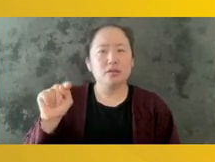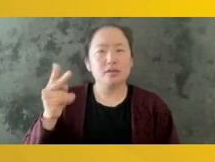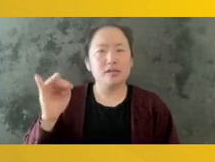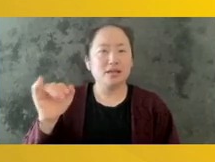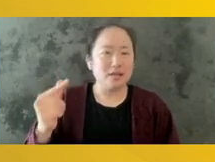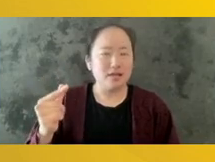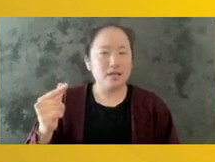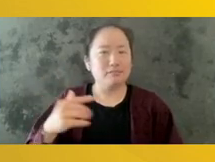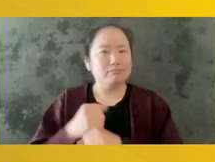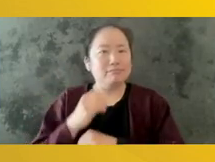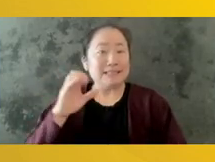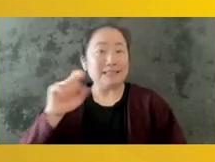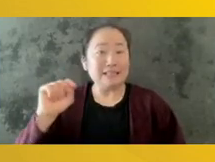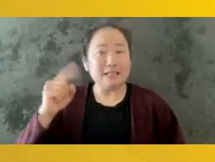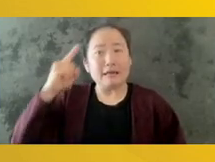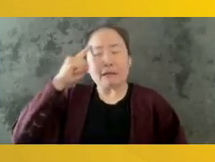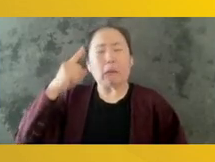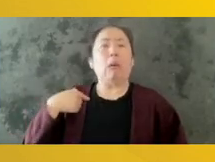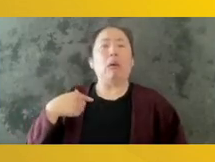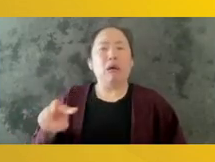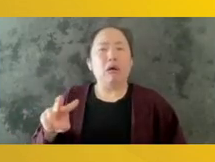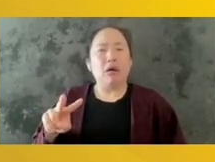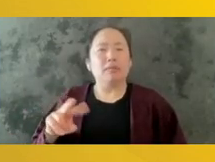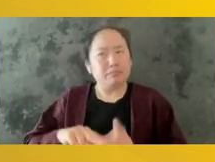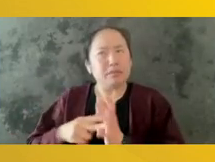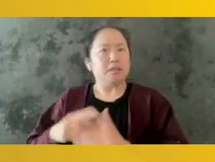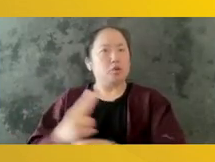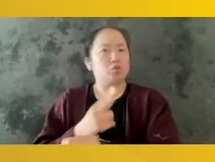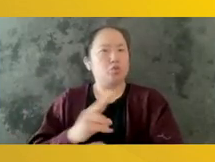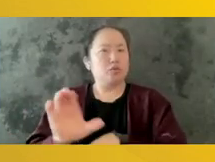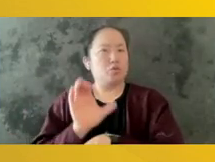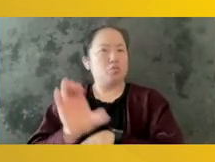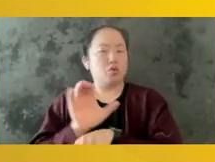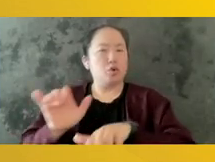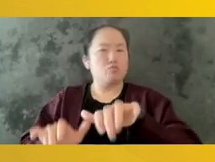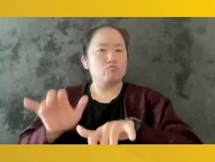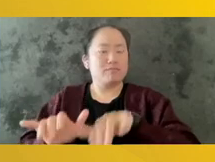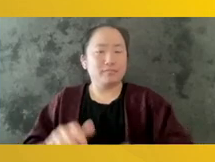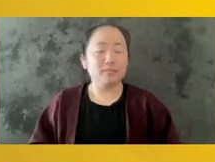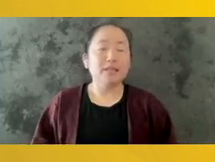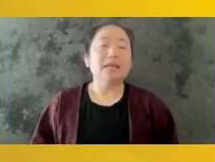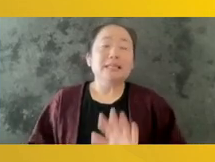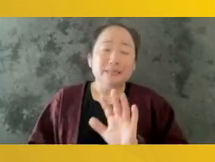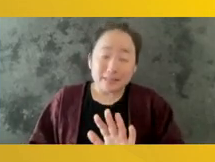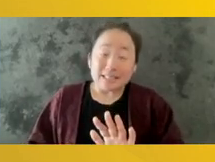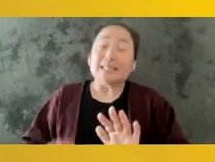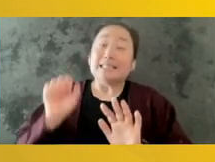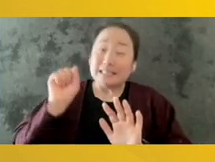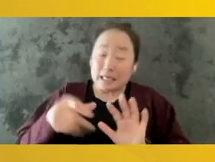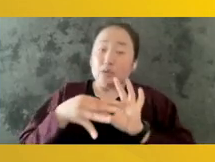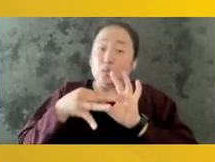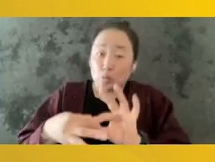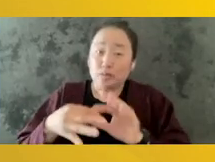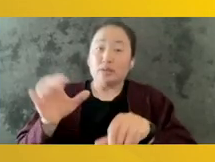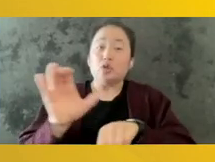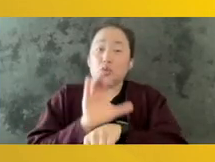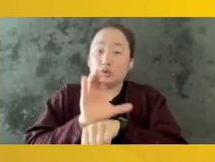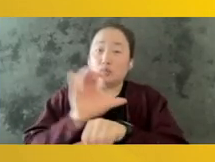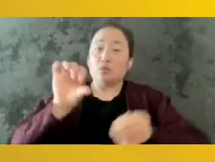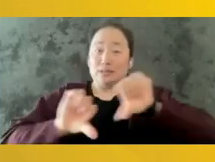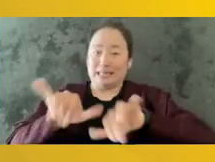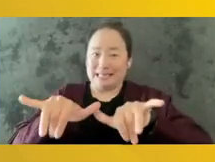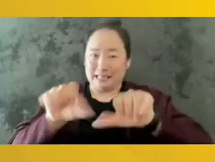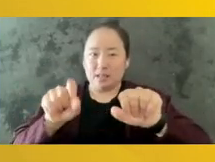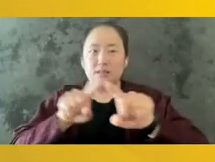computer. And computational thinking is definitely related to computer science. However, it's broader than that.